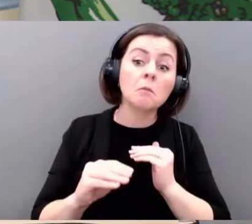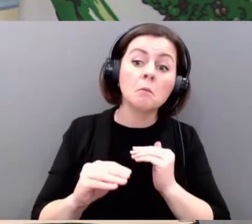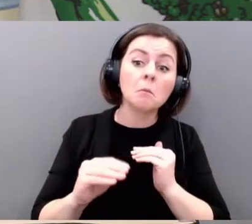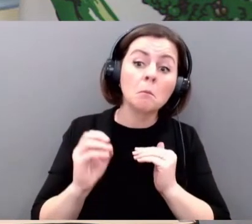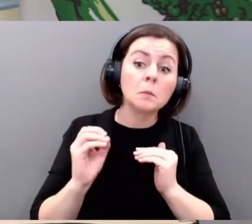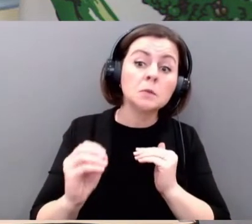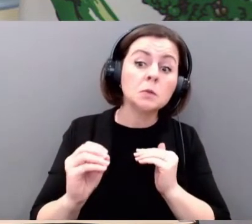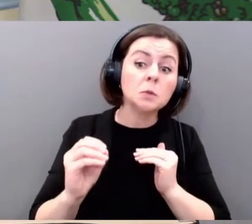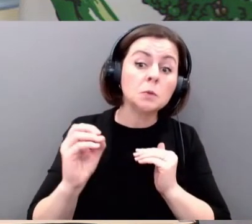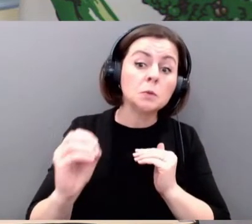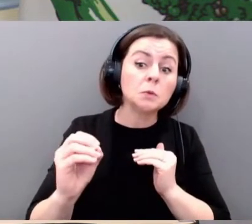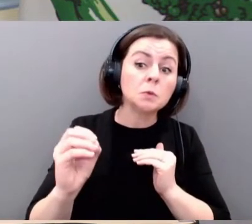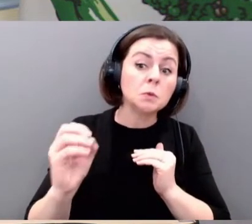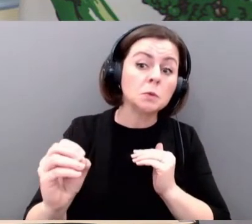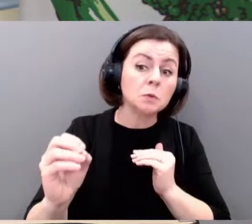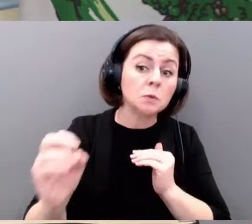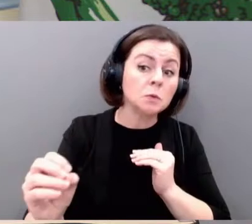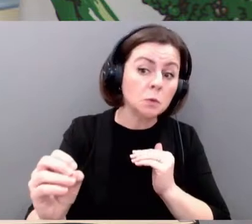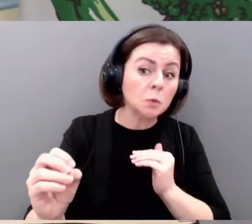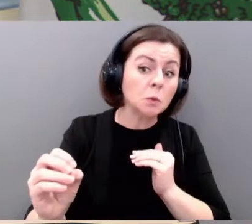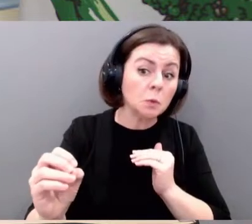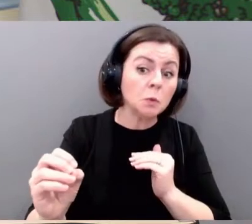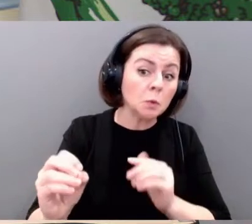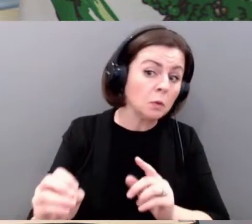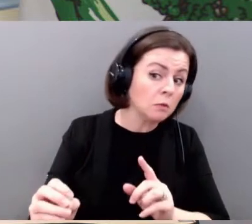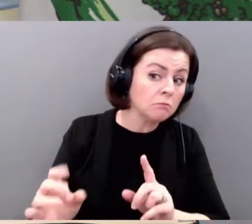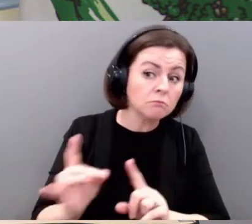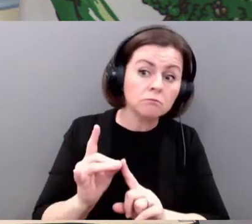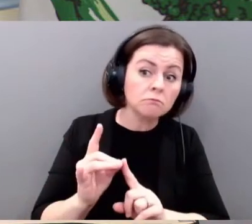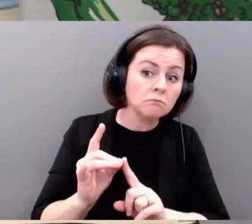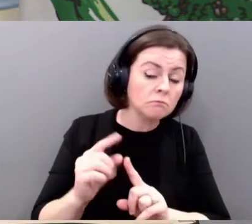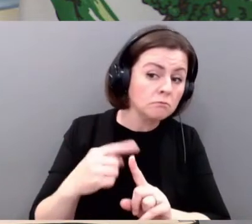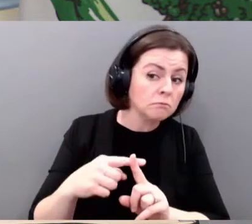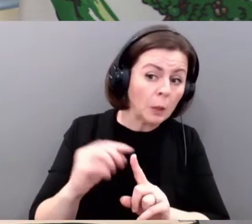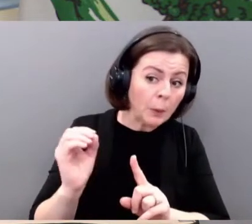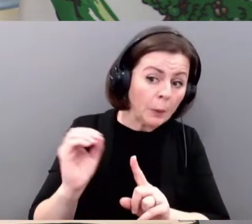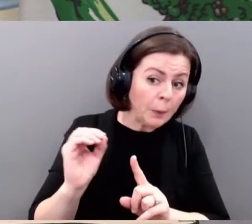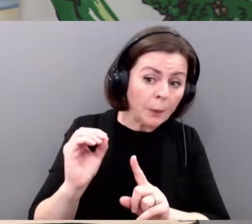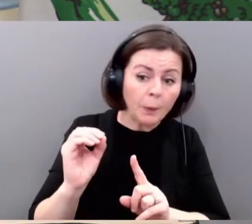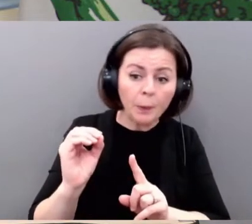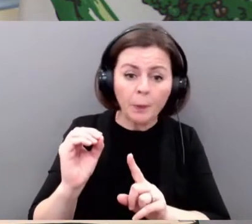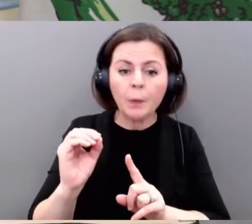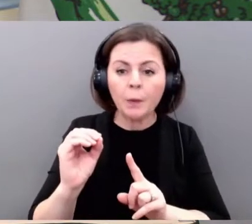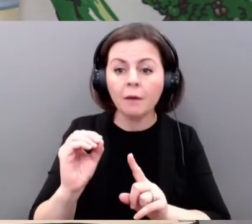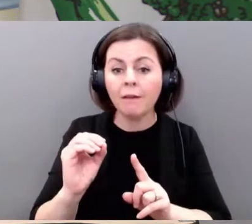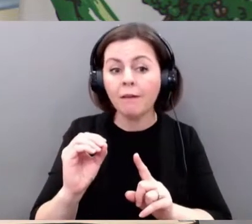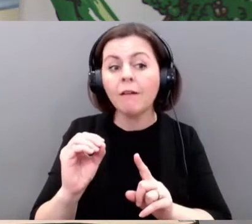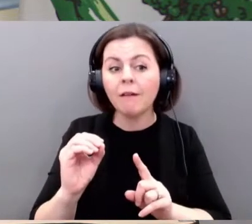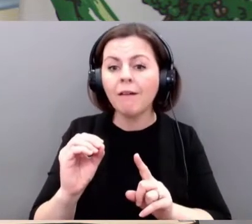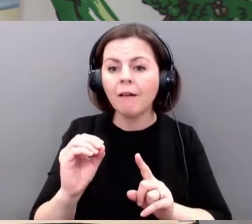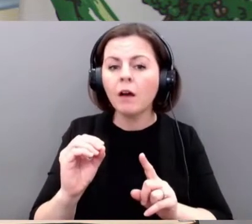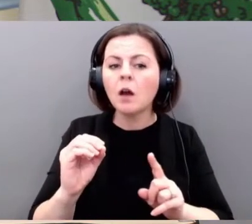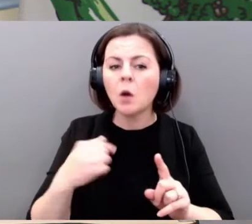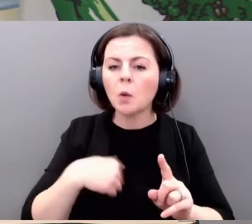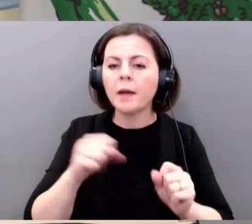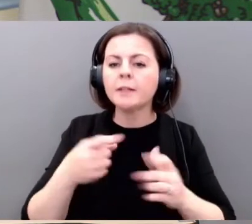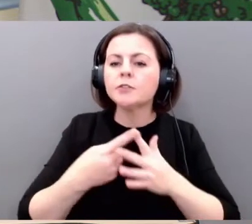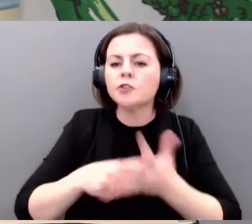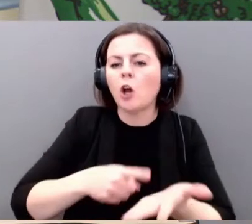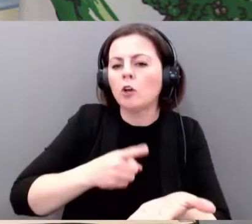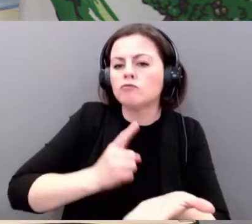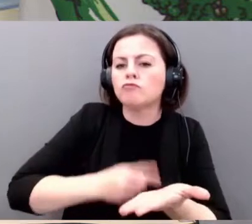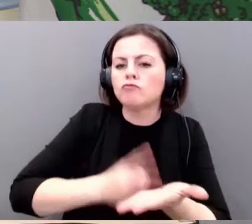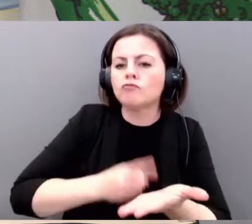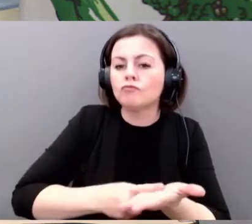on right now currently, that we're able to have that conversation earlier than we would have anticipated. So I